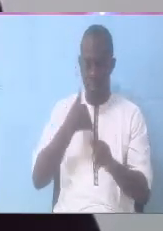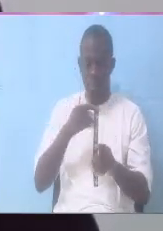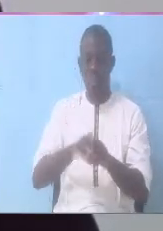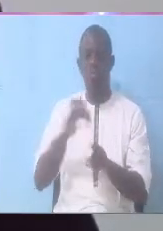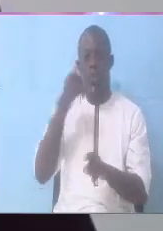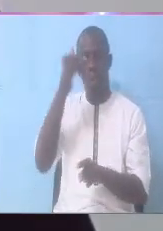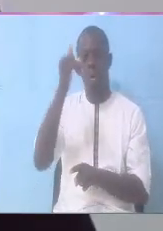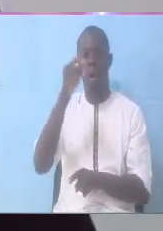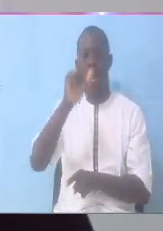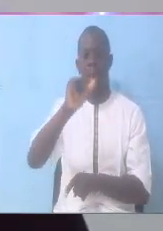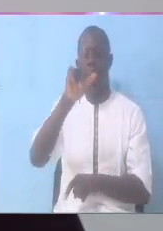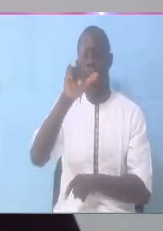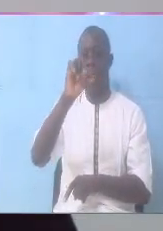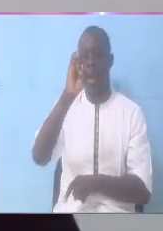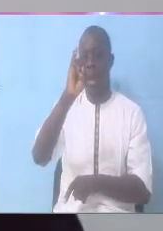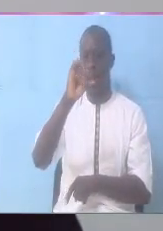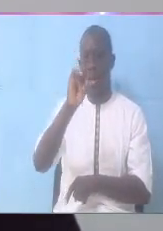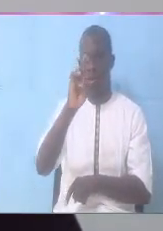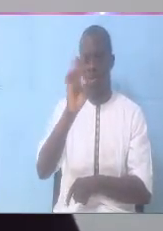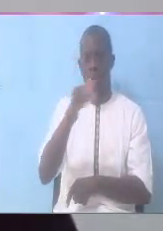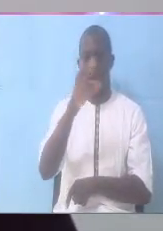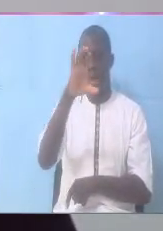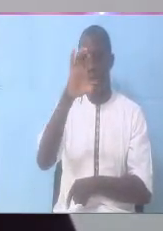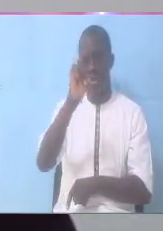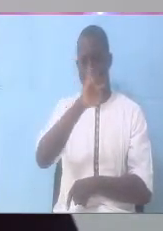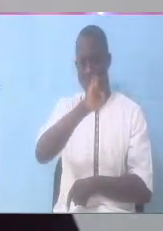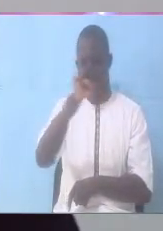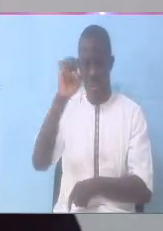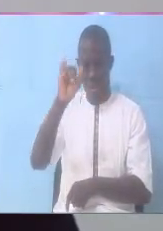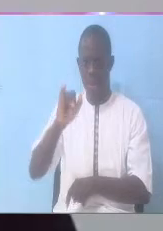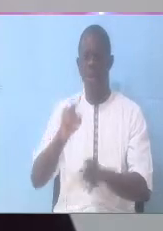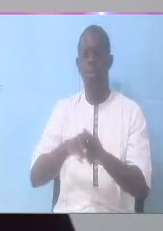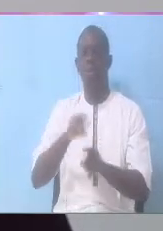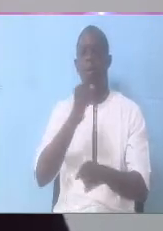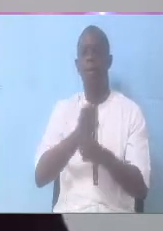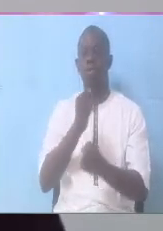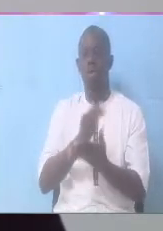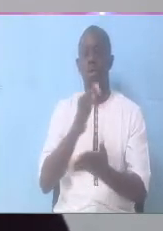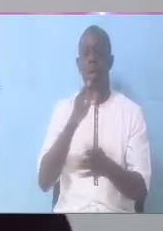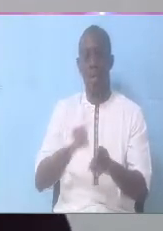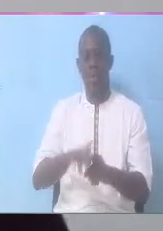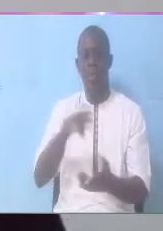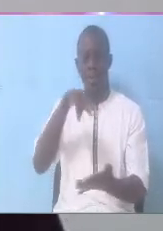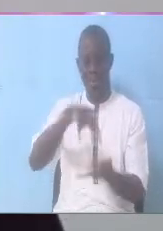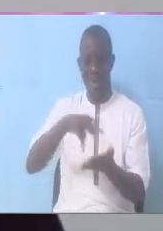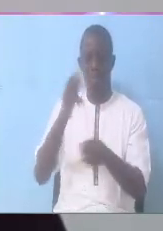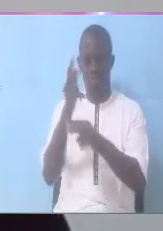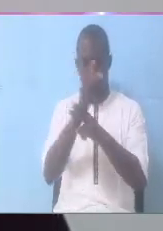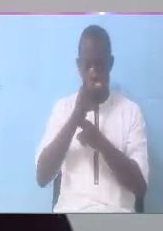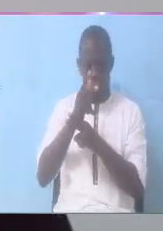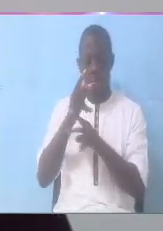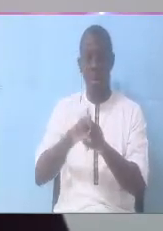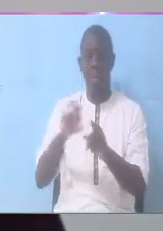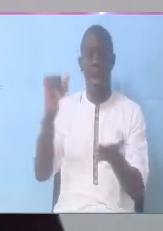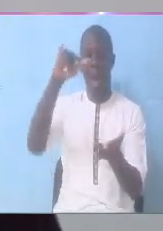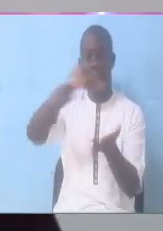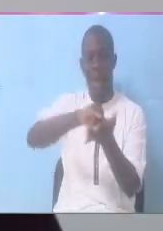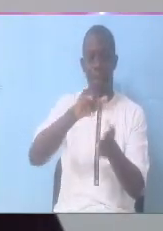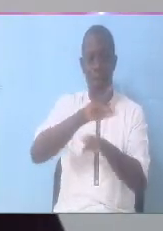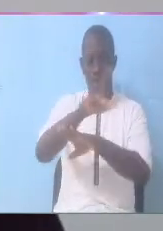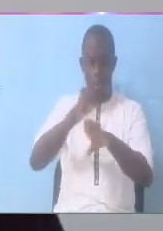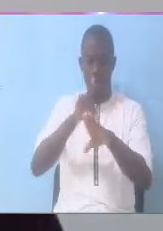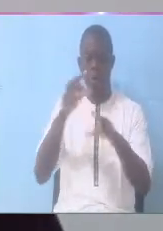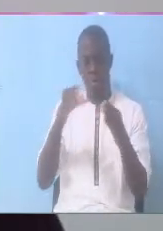to man, I think, the airport together with Faring Sanyang. Yo wadalilo ya sabu ya Jammeh ente kumanda ko nga Aliou